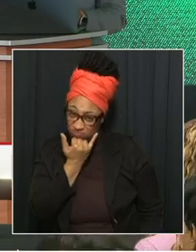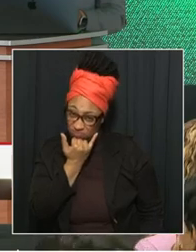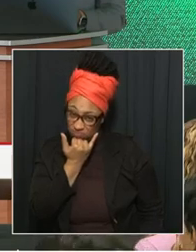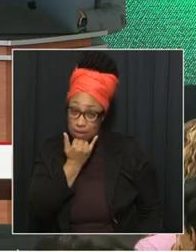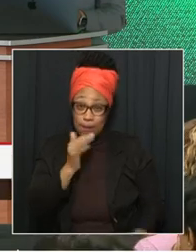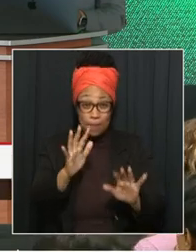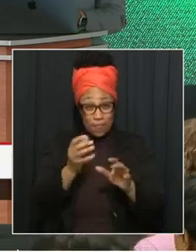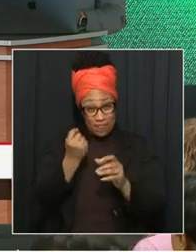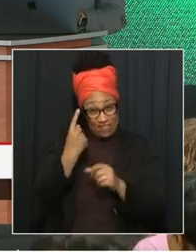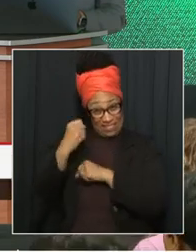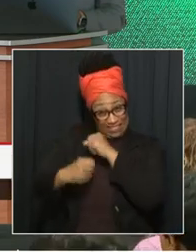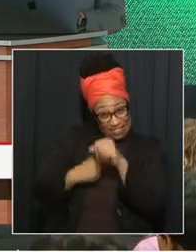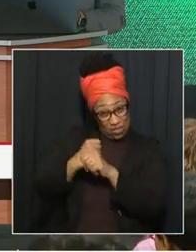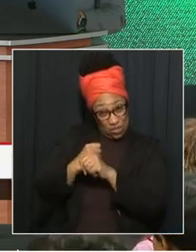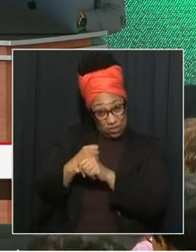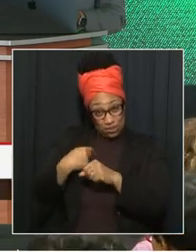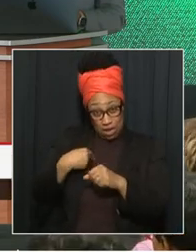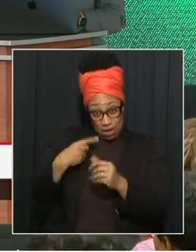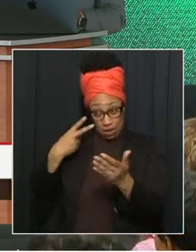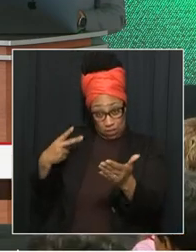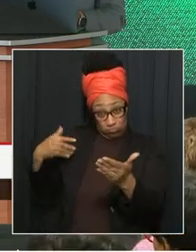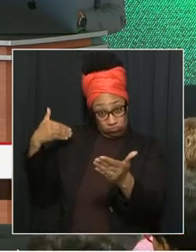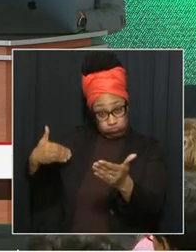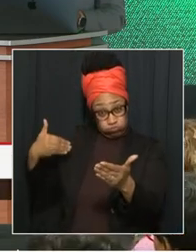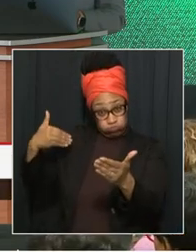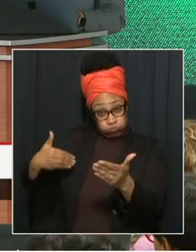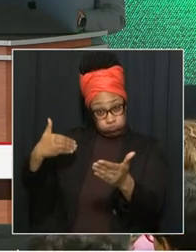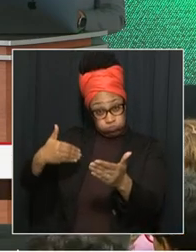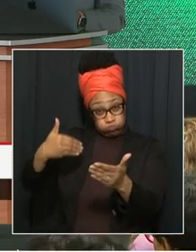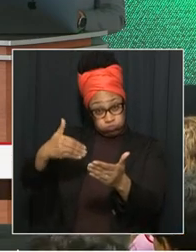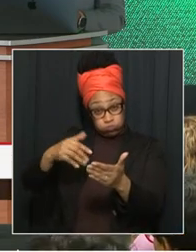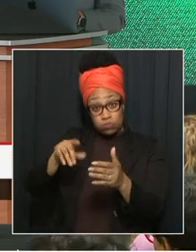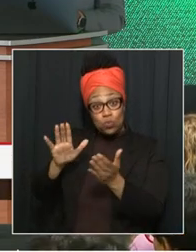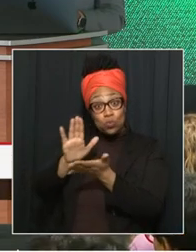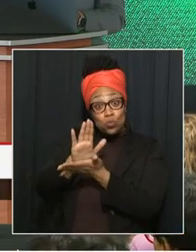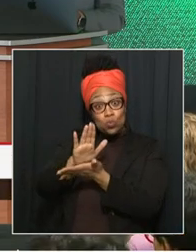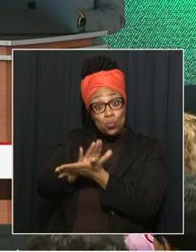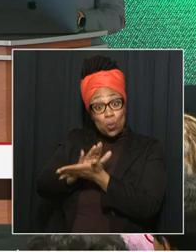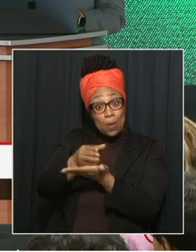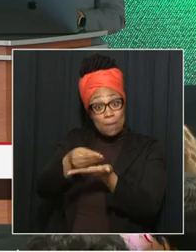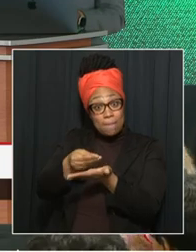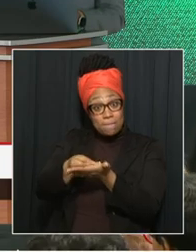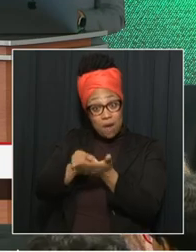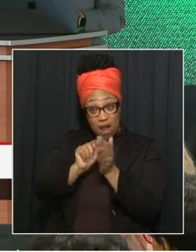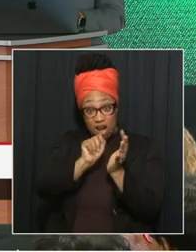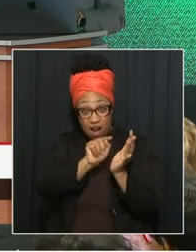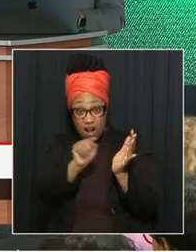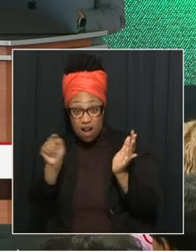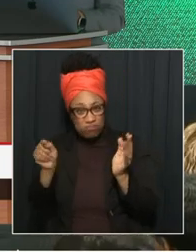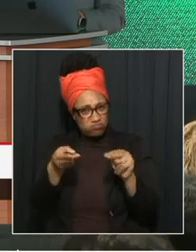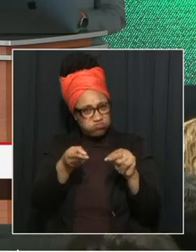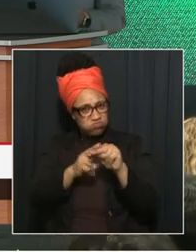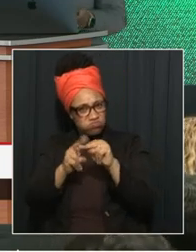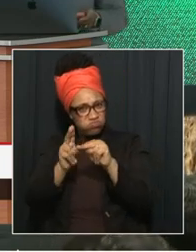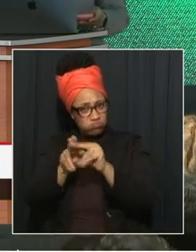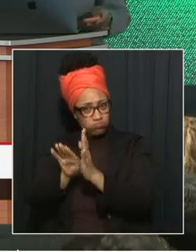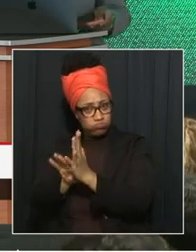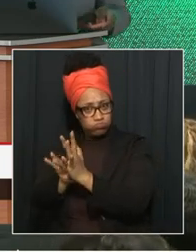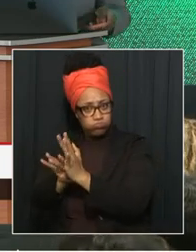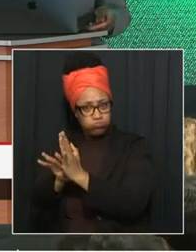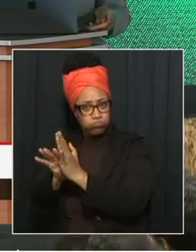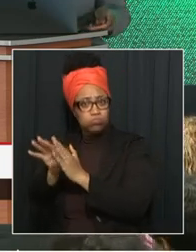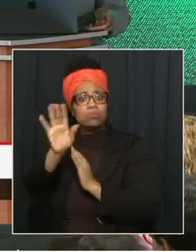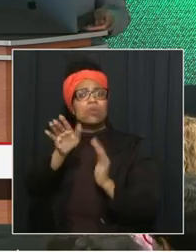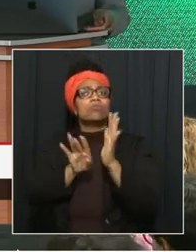we have increased school funding. And we increase it because sometimes our